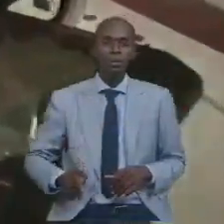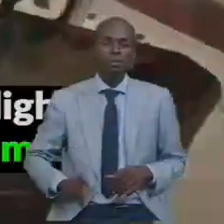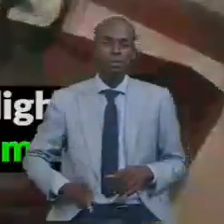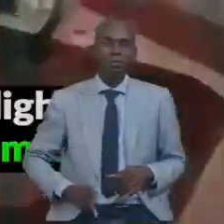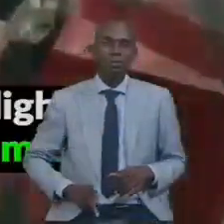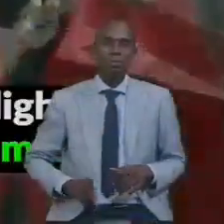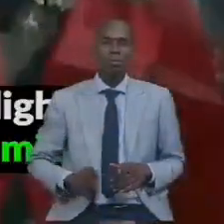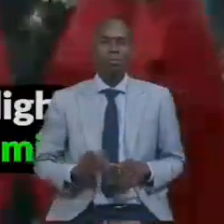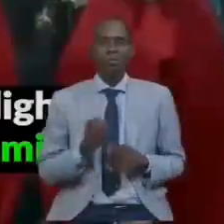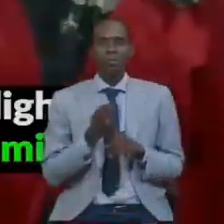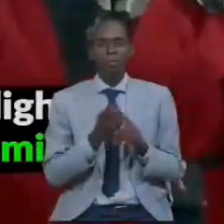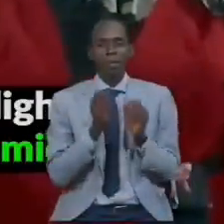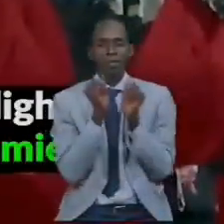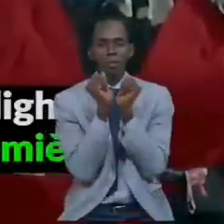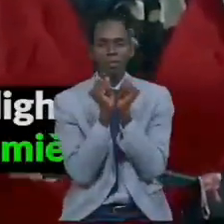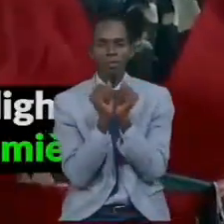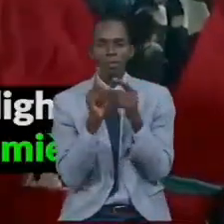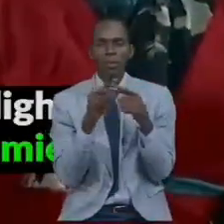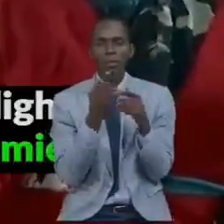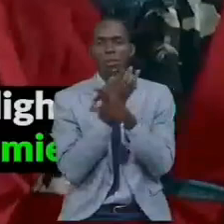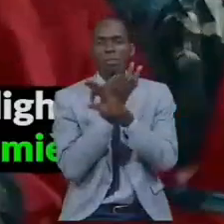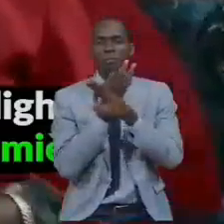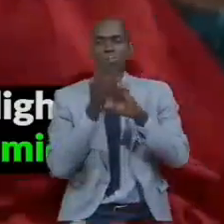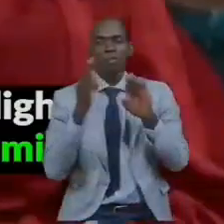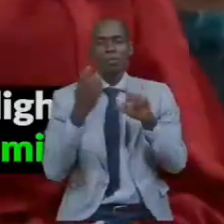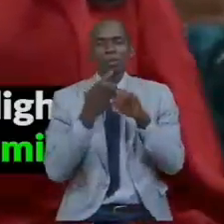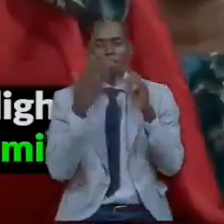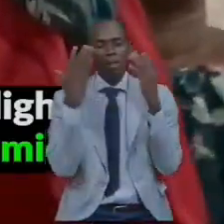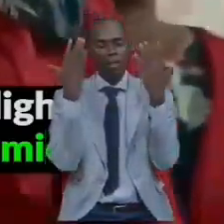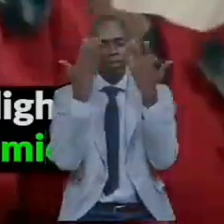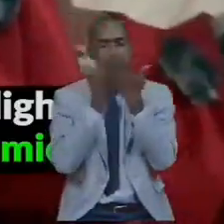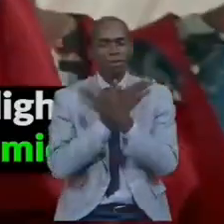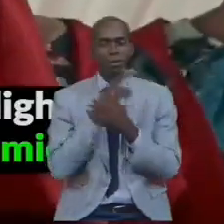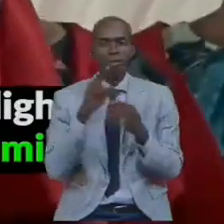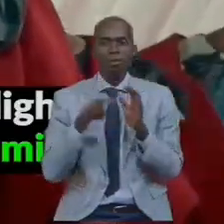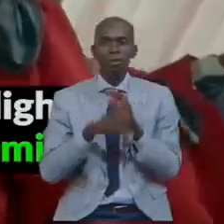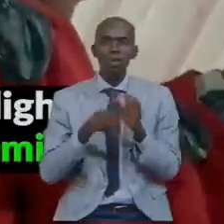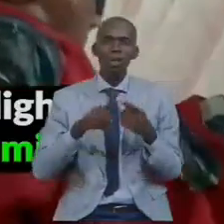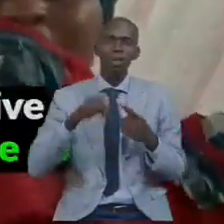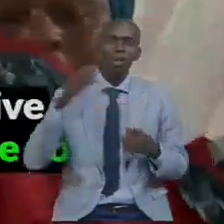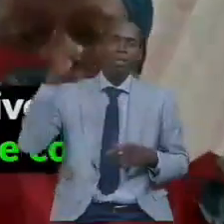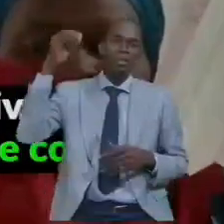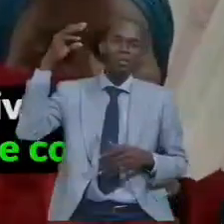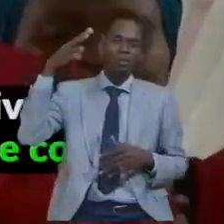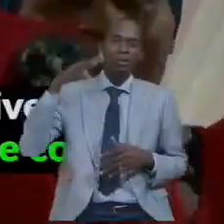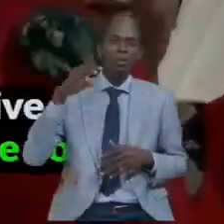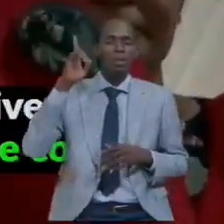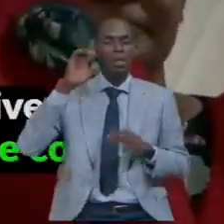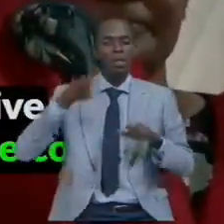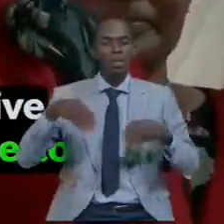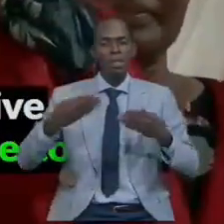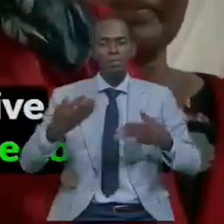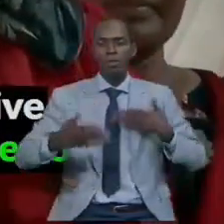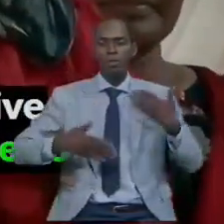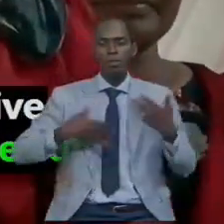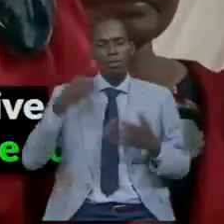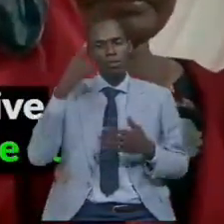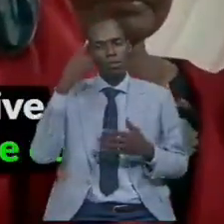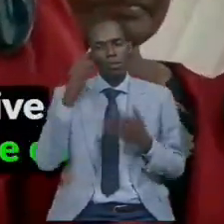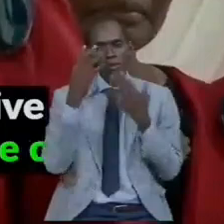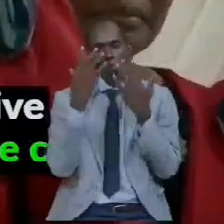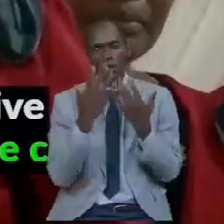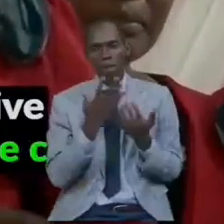king. From slavery to freedom, from darkness to light, he gives life